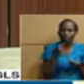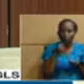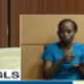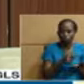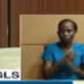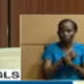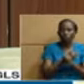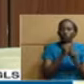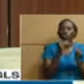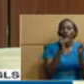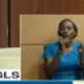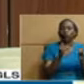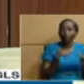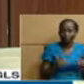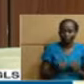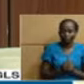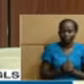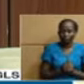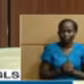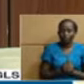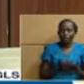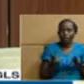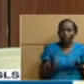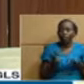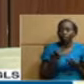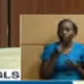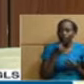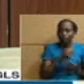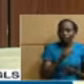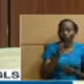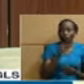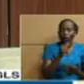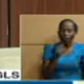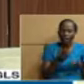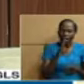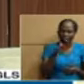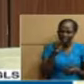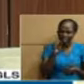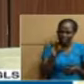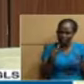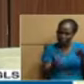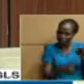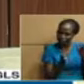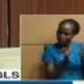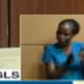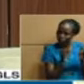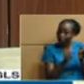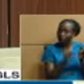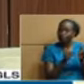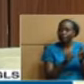infrastructure, and one of them is the social security where the NSF falls, and